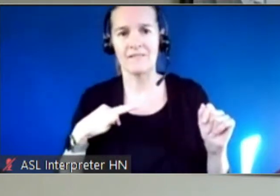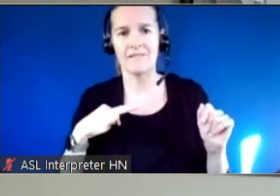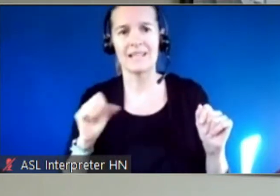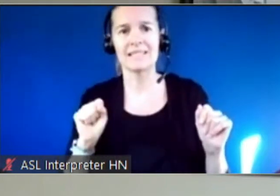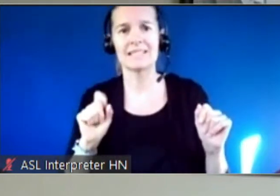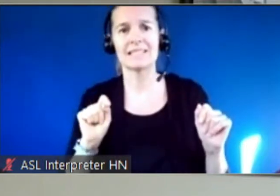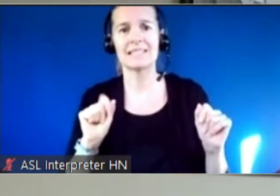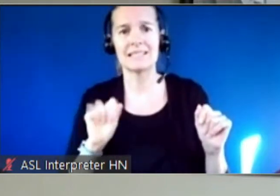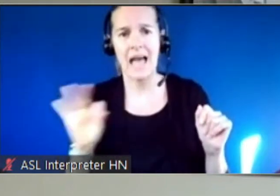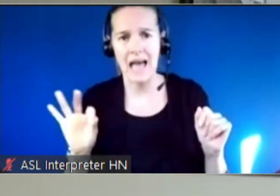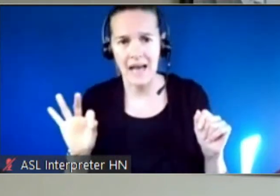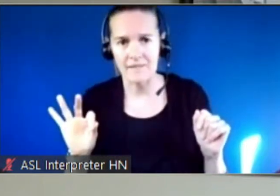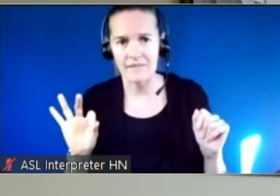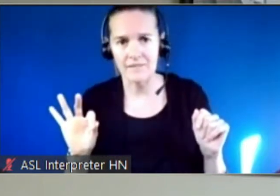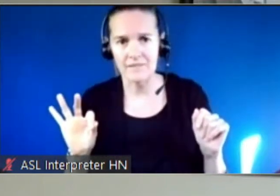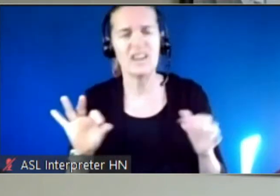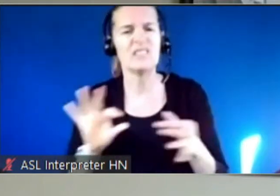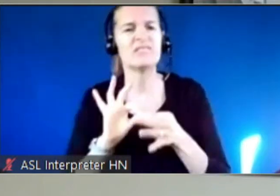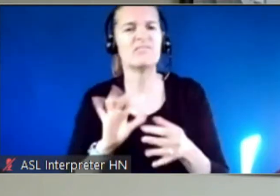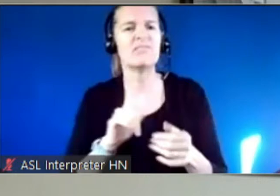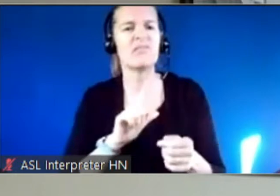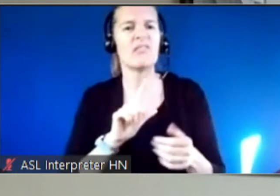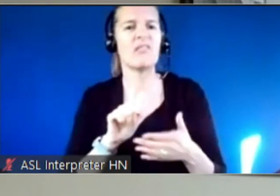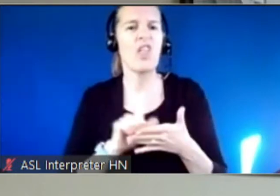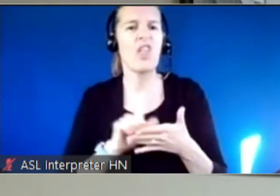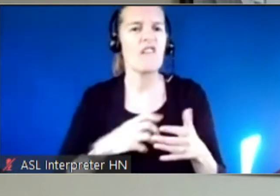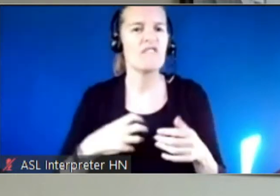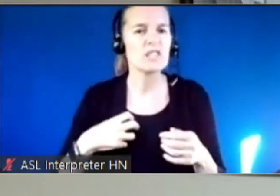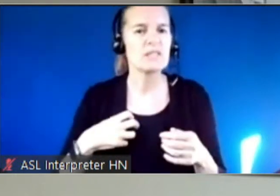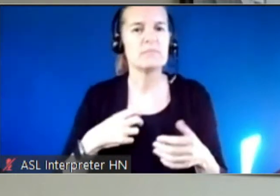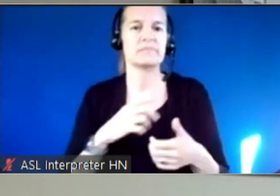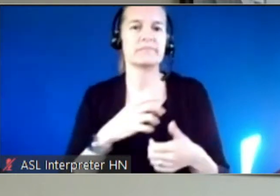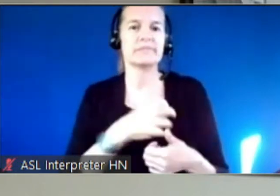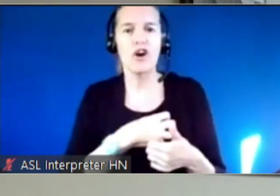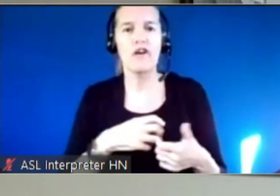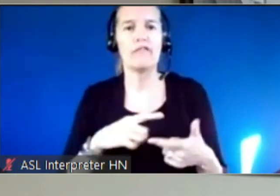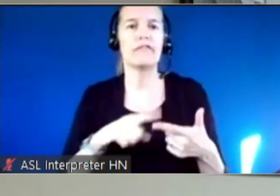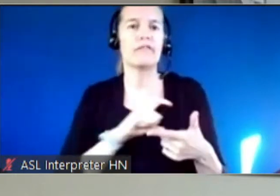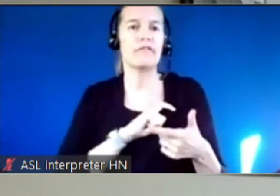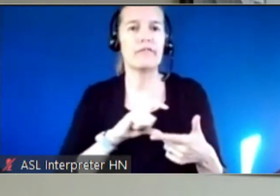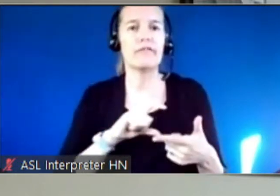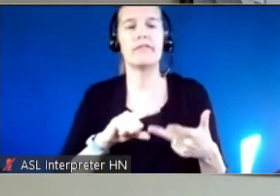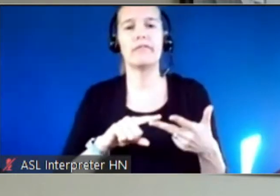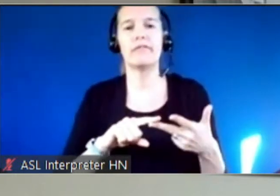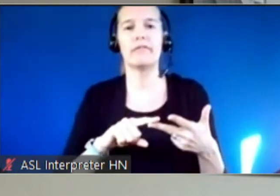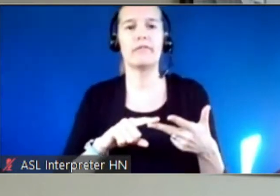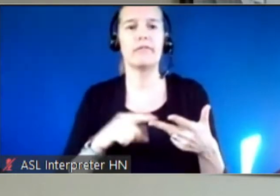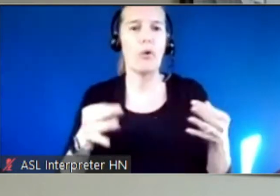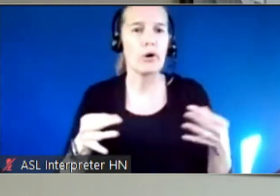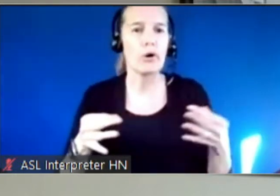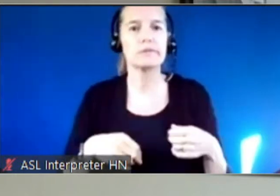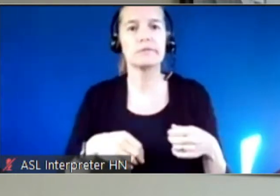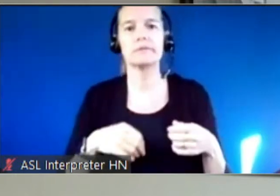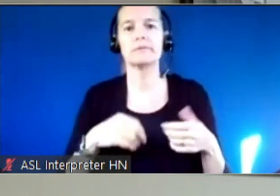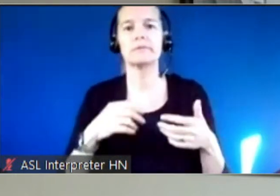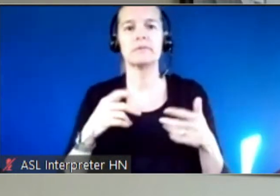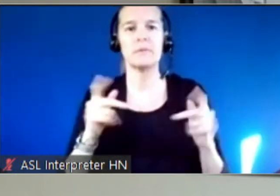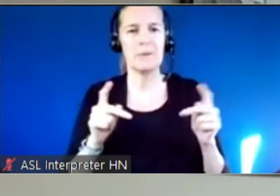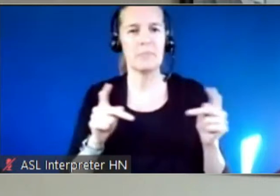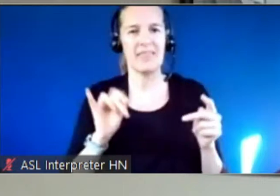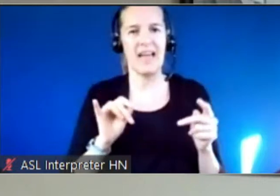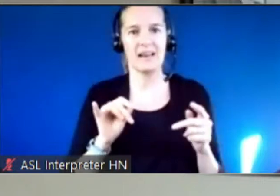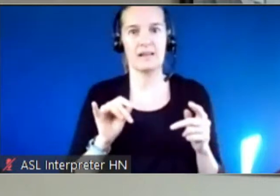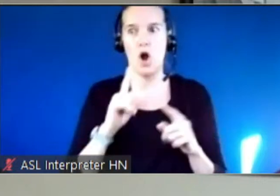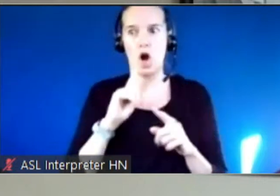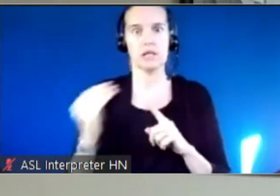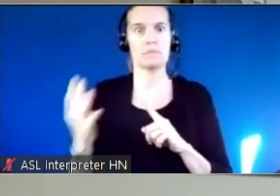associated with law enforcement, the sheriff's department, and the courts, people who are directly